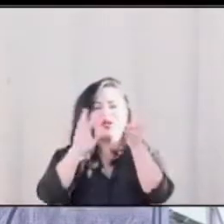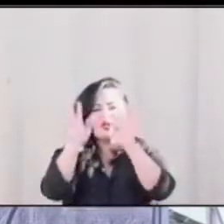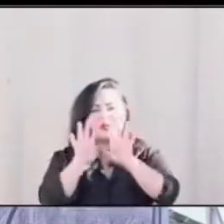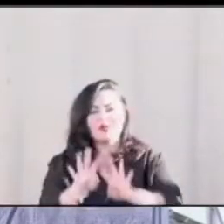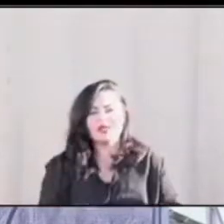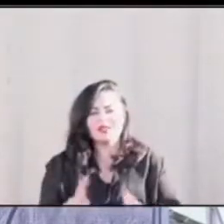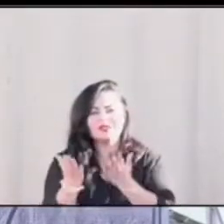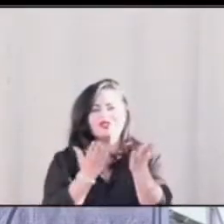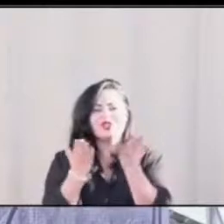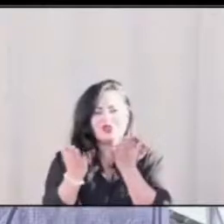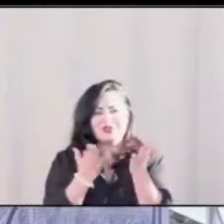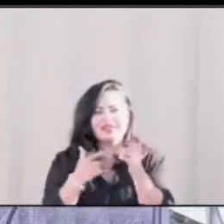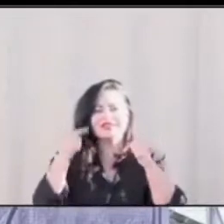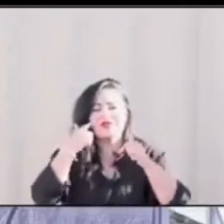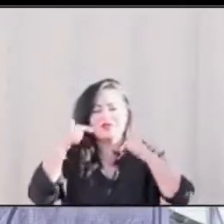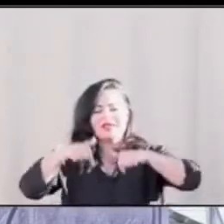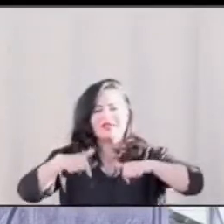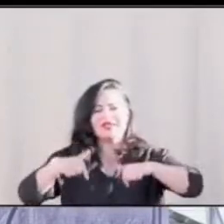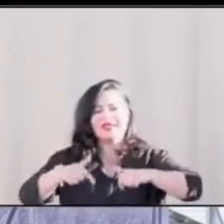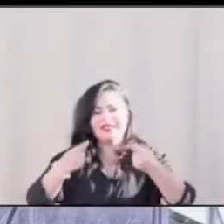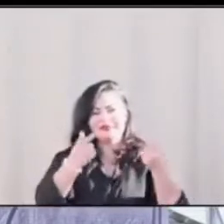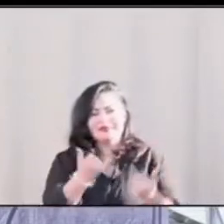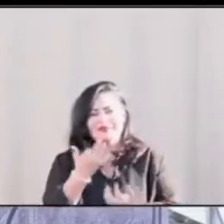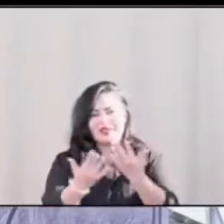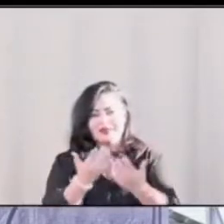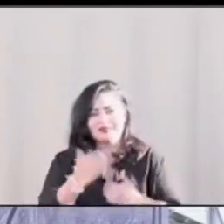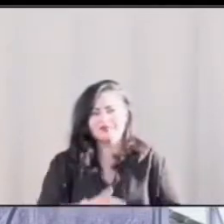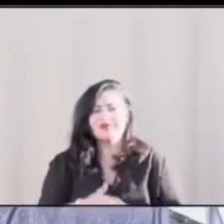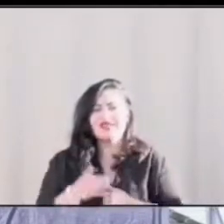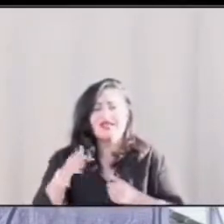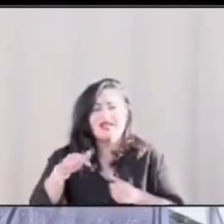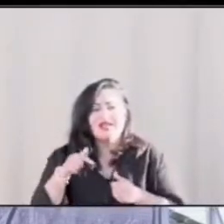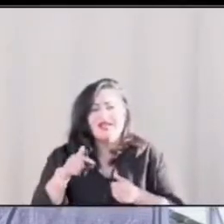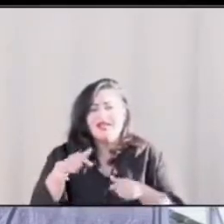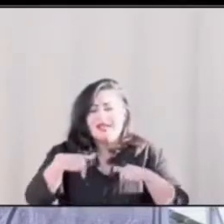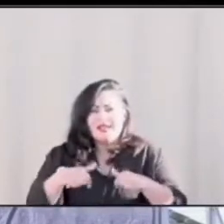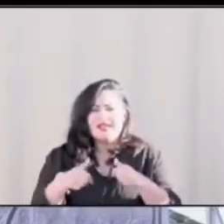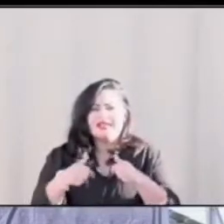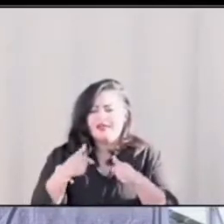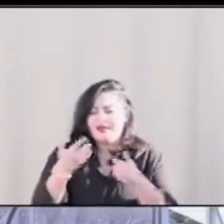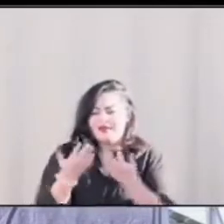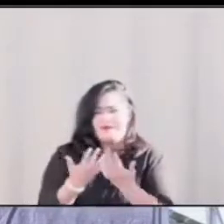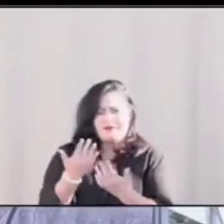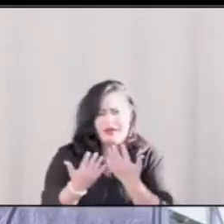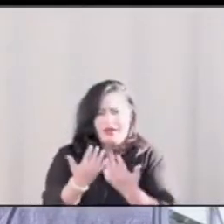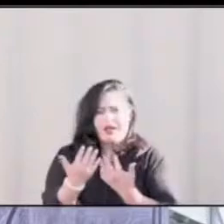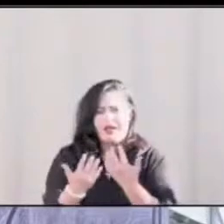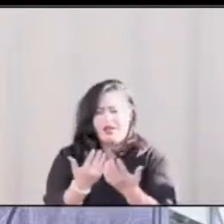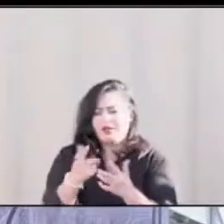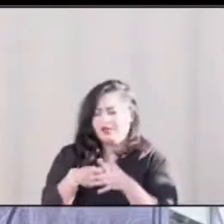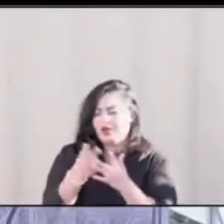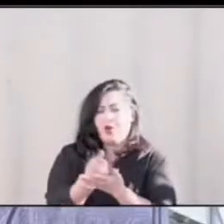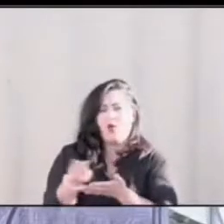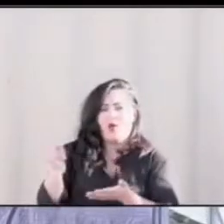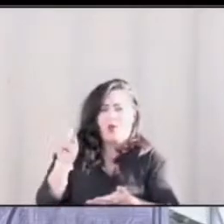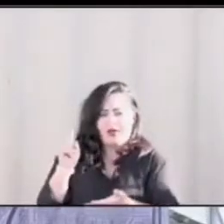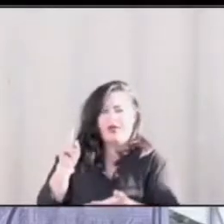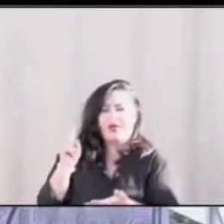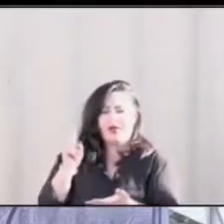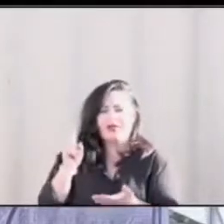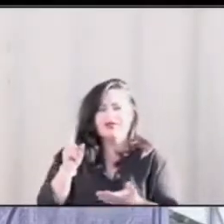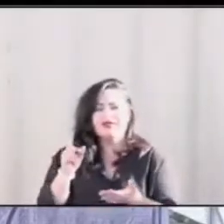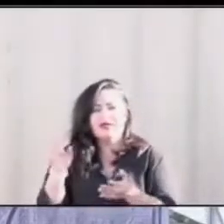Service, assigned to the Palisades incident. Weather-wise, when this fire broke out 1 week ago, the area was experiencing what was one